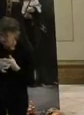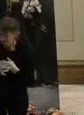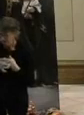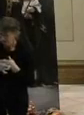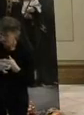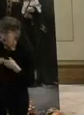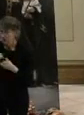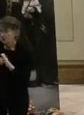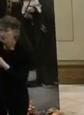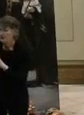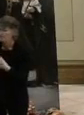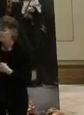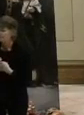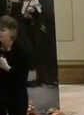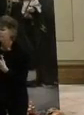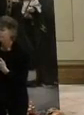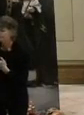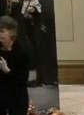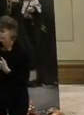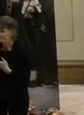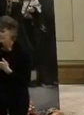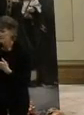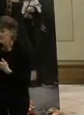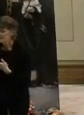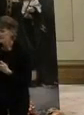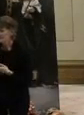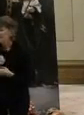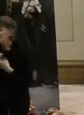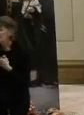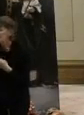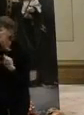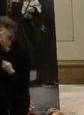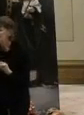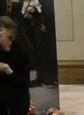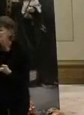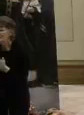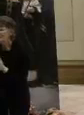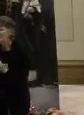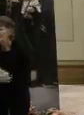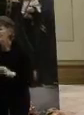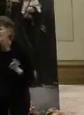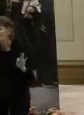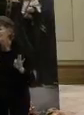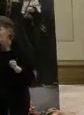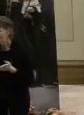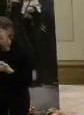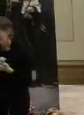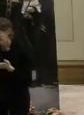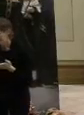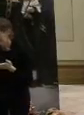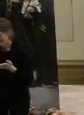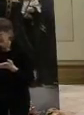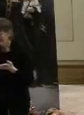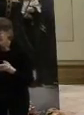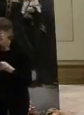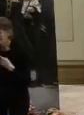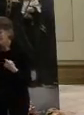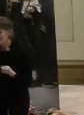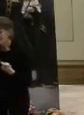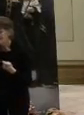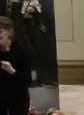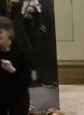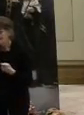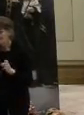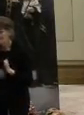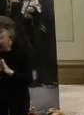That is a place where we go to be freed so that we can move on, that we know how our relationship is with Christ and we